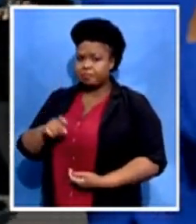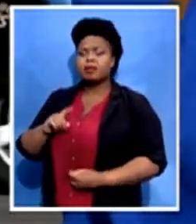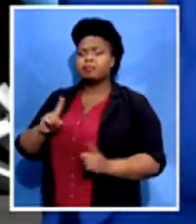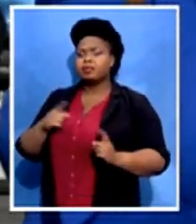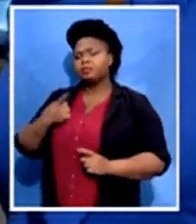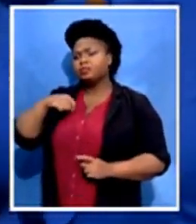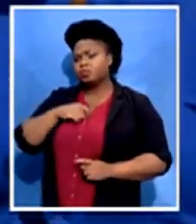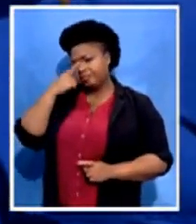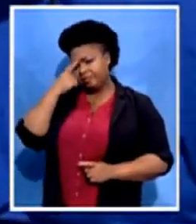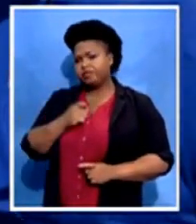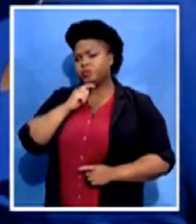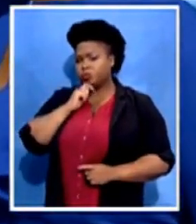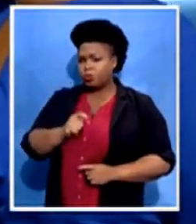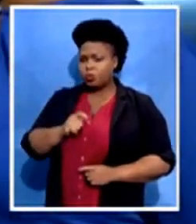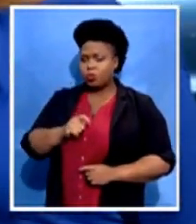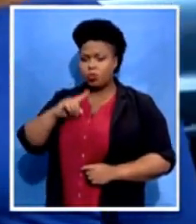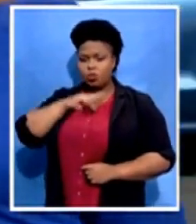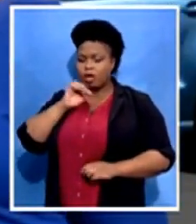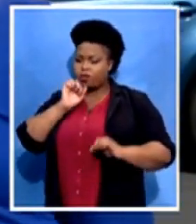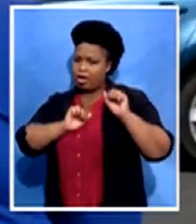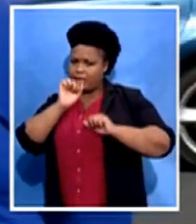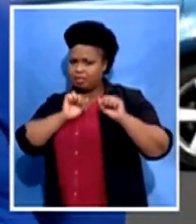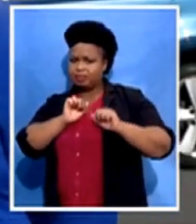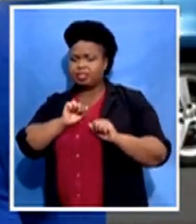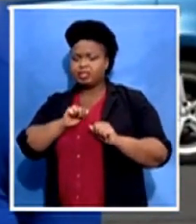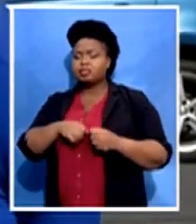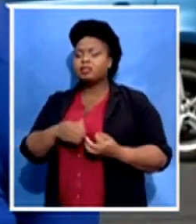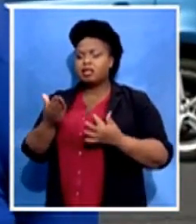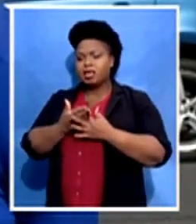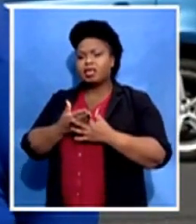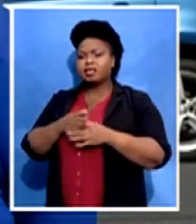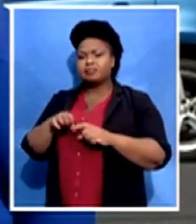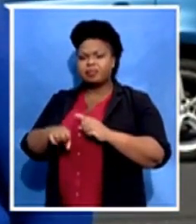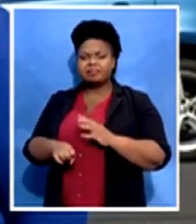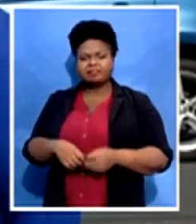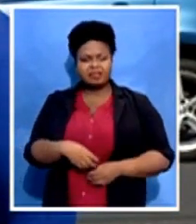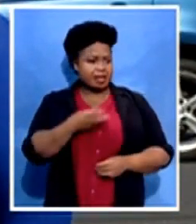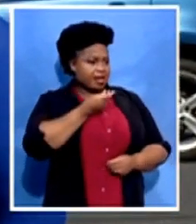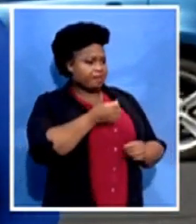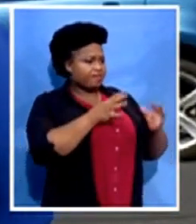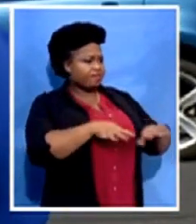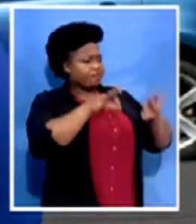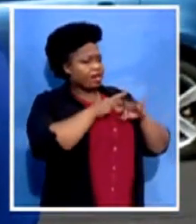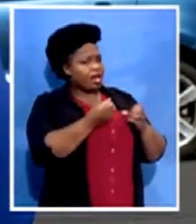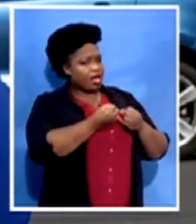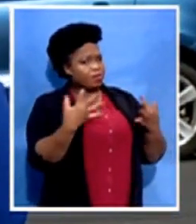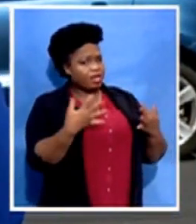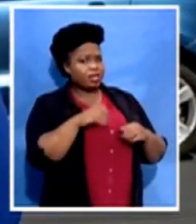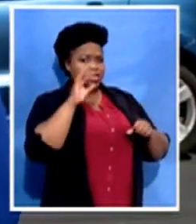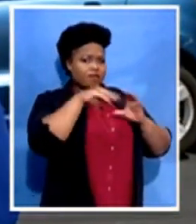we are going to crack the case. How much money are we talking about these individuals are implicated in? We are talking about 10 million